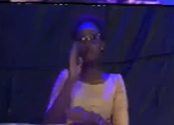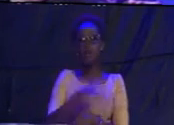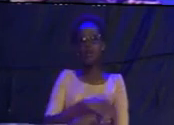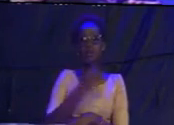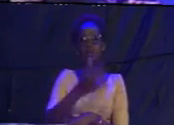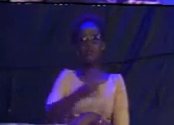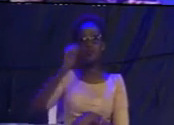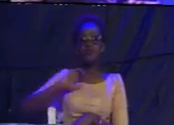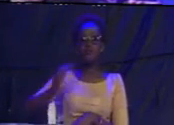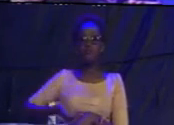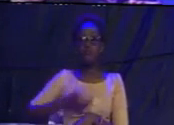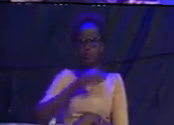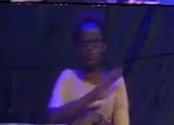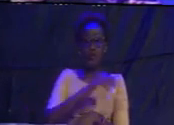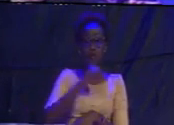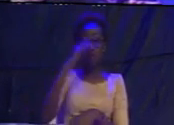you. Wawe,